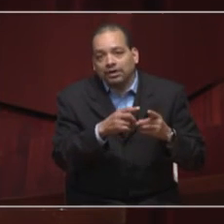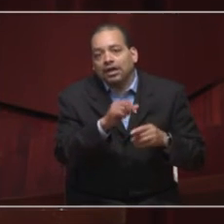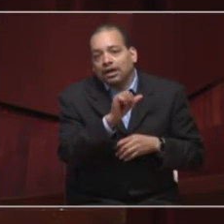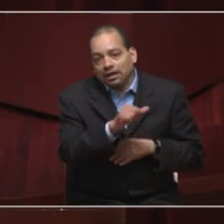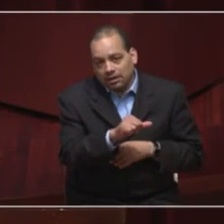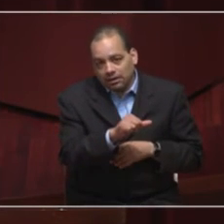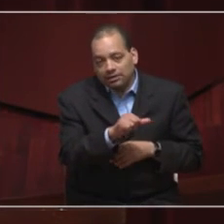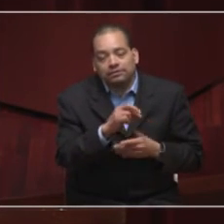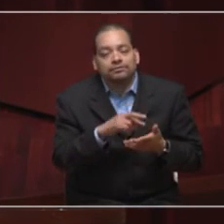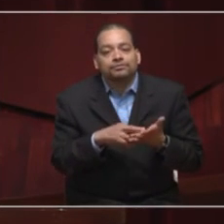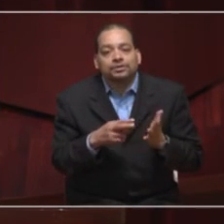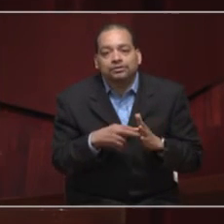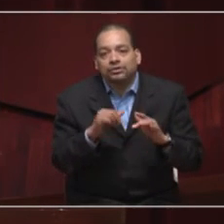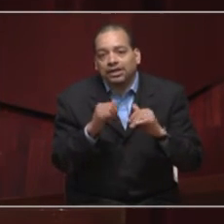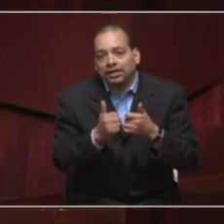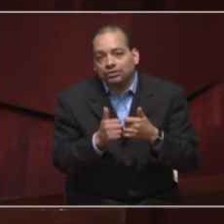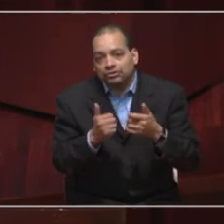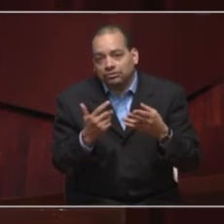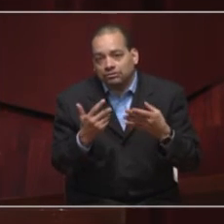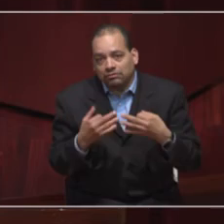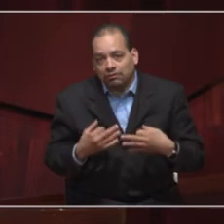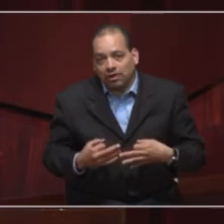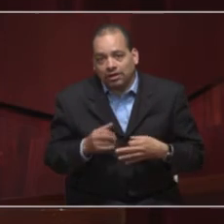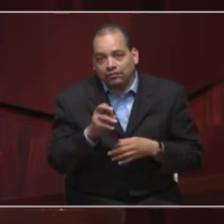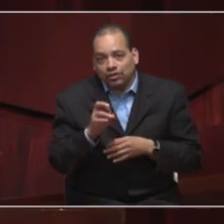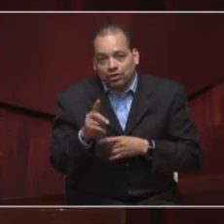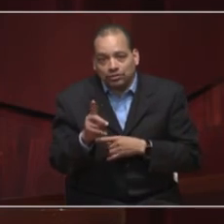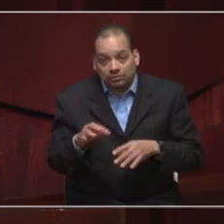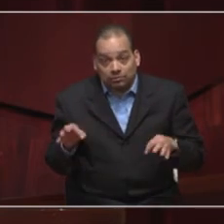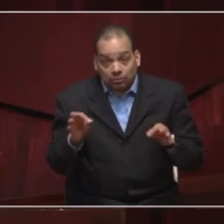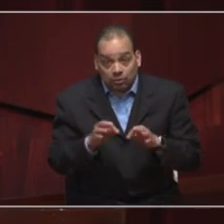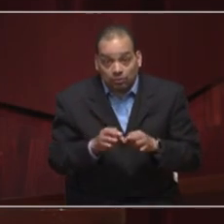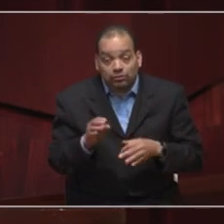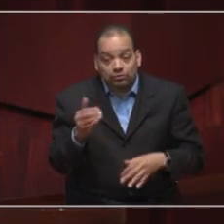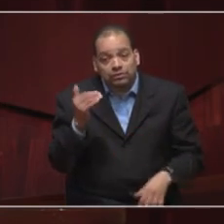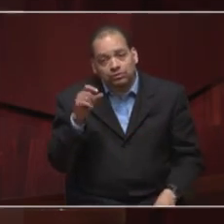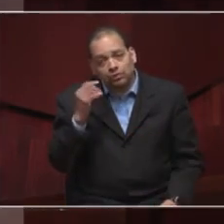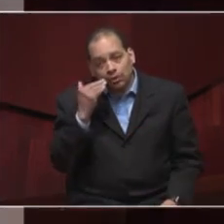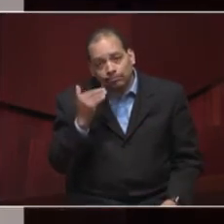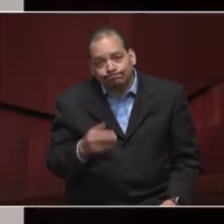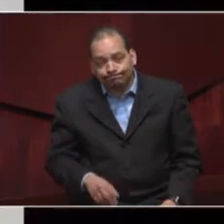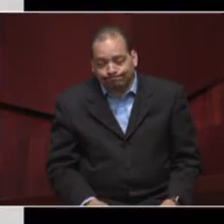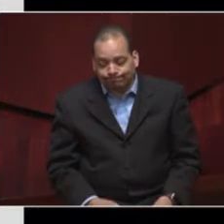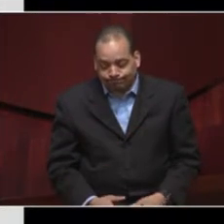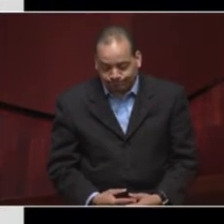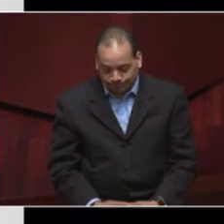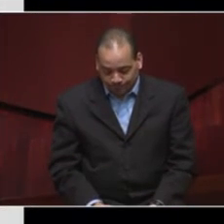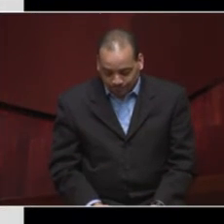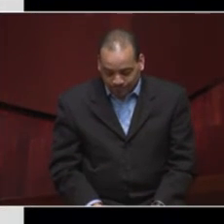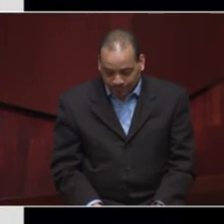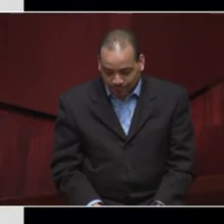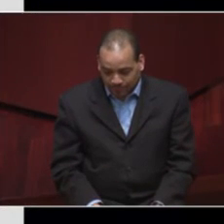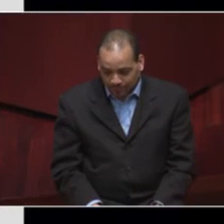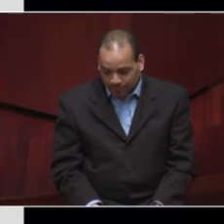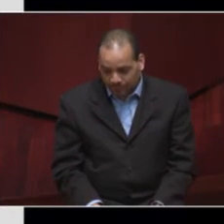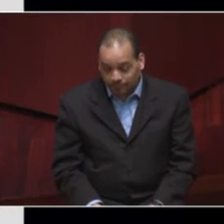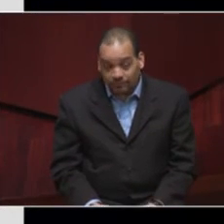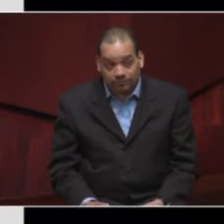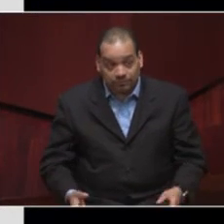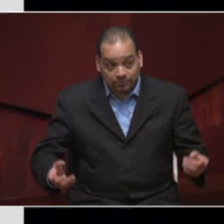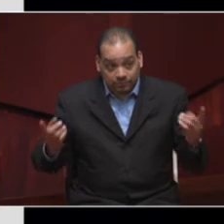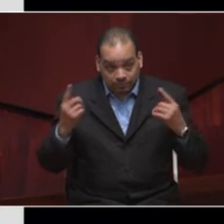optional agency-defined field is something that you also need to know about. All right, here it is, the big